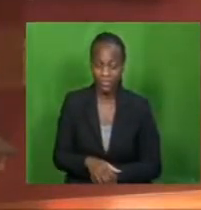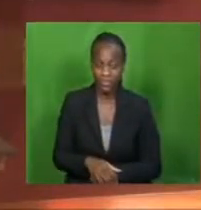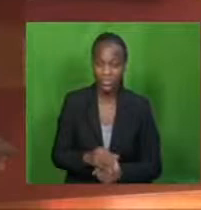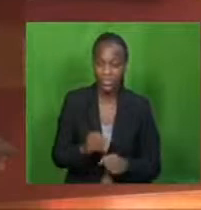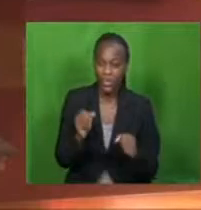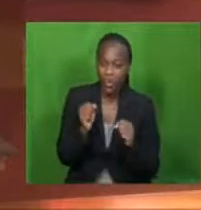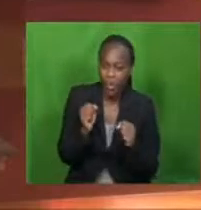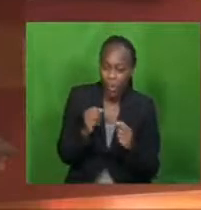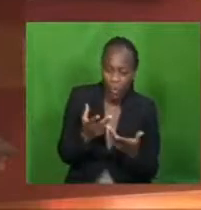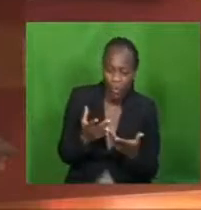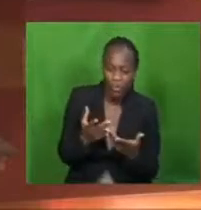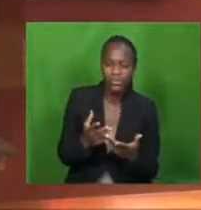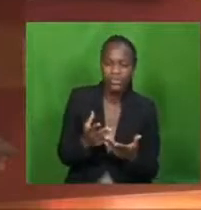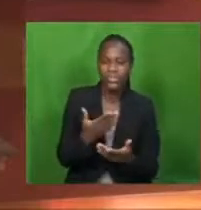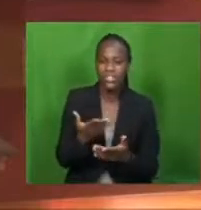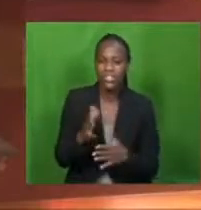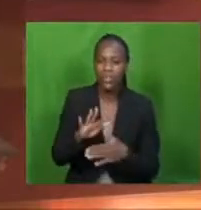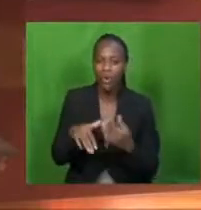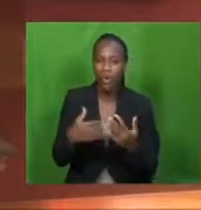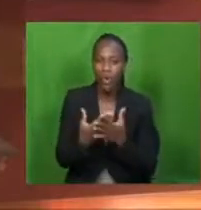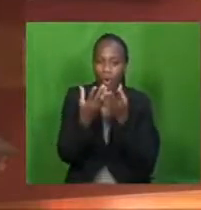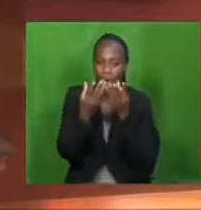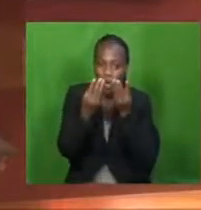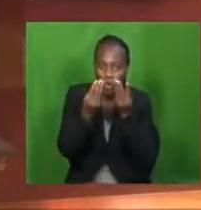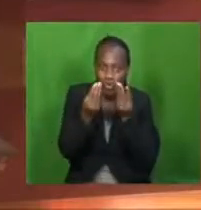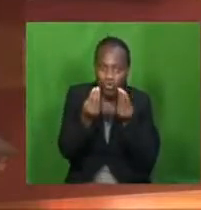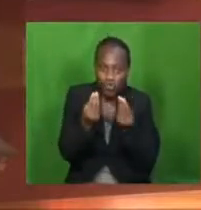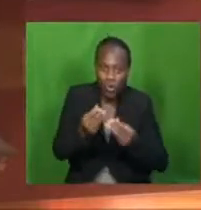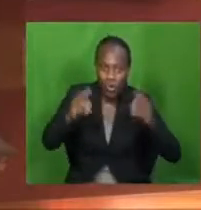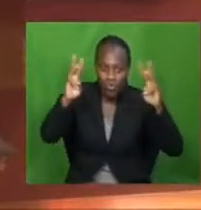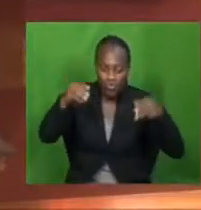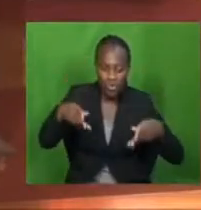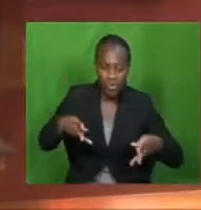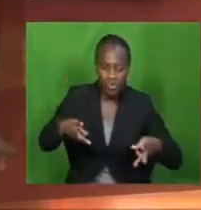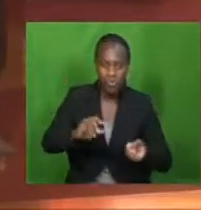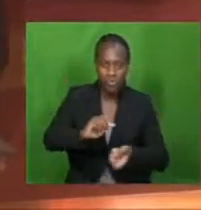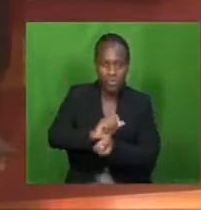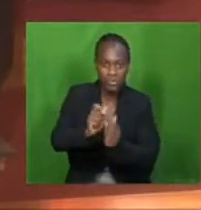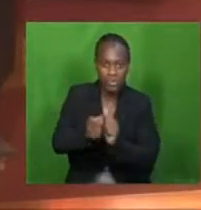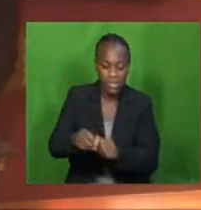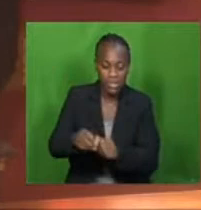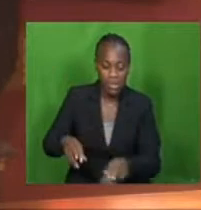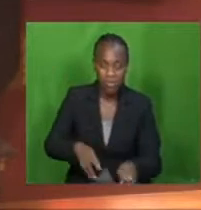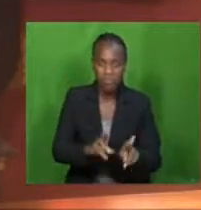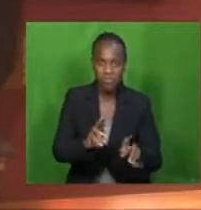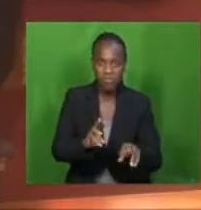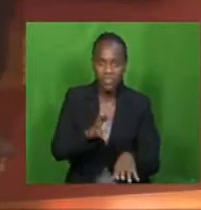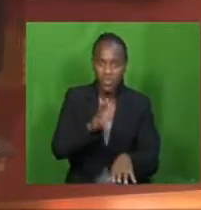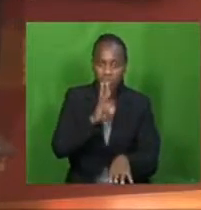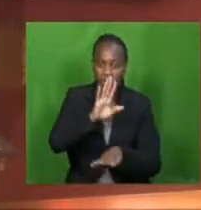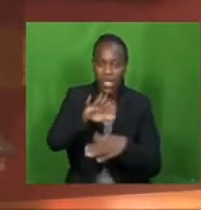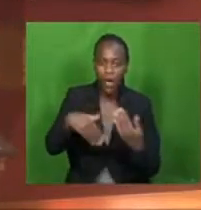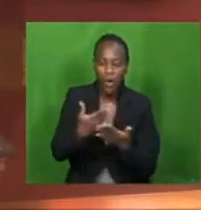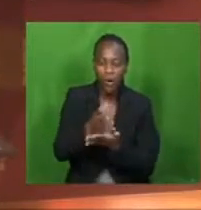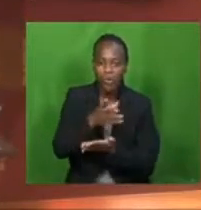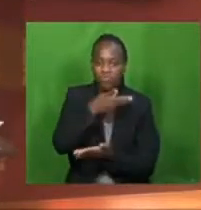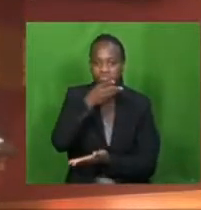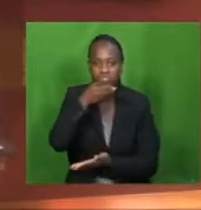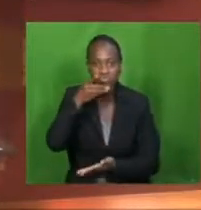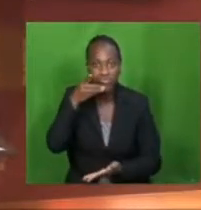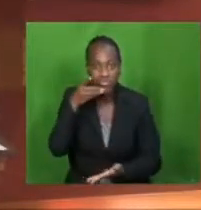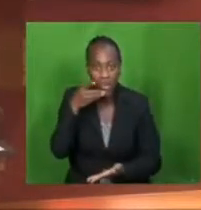glaciers are melting. Rain patterns are changing. Rivers and streams are drying up, and temperatures are